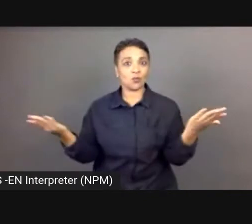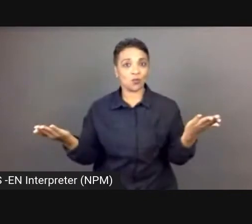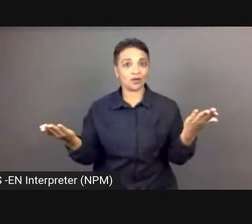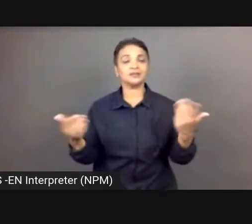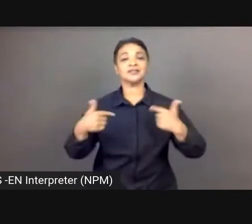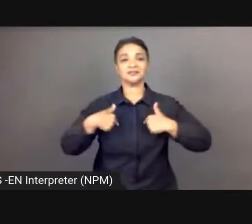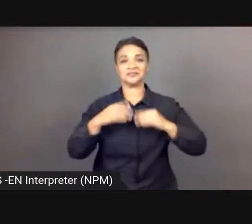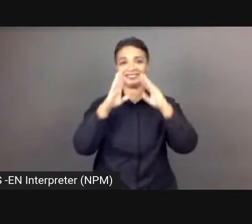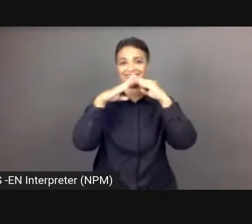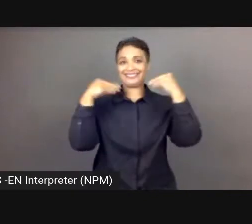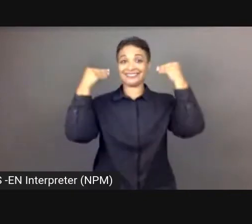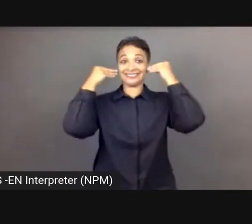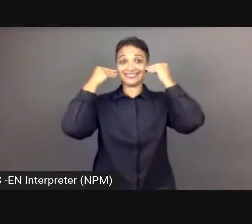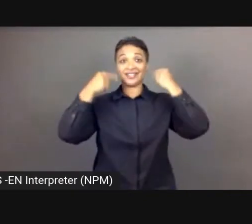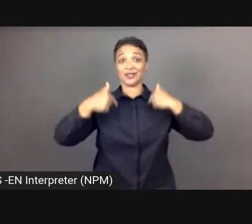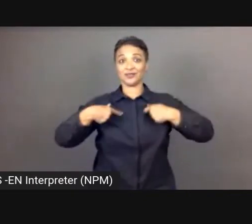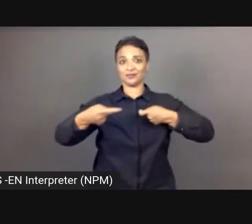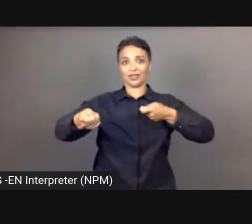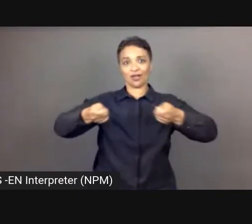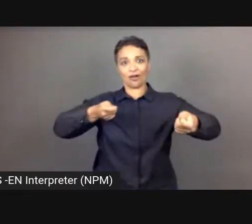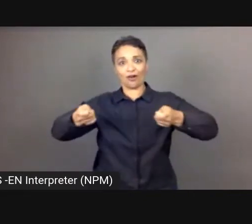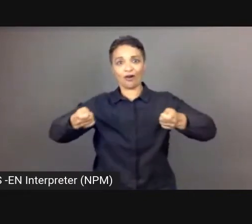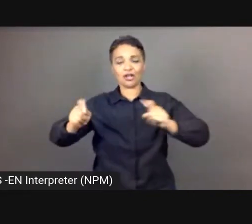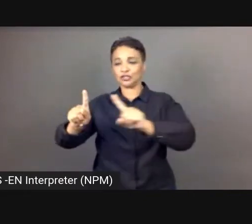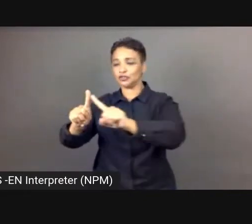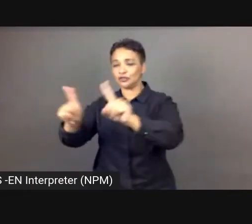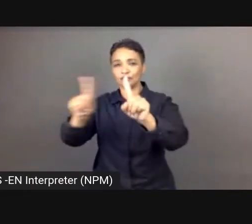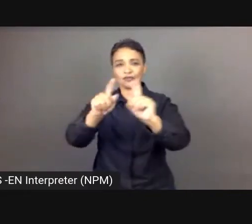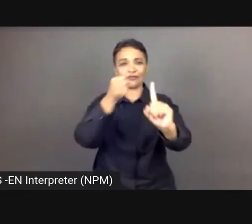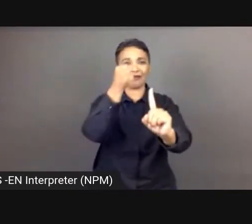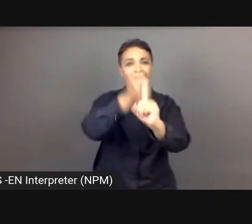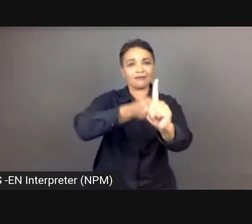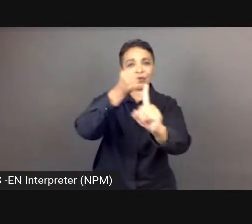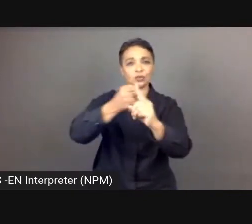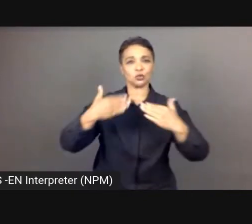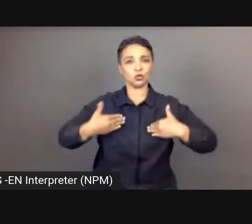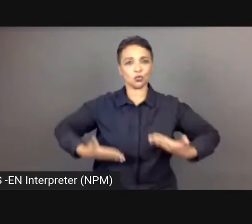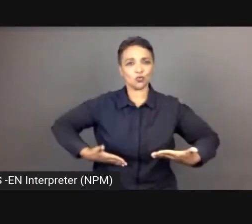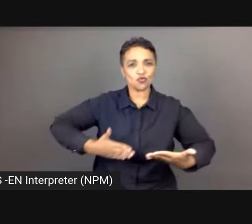that brings together advocates from the human rights, disability, HIV,